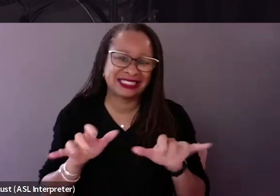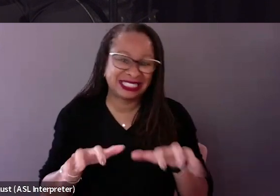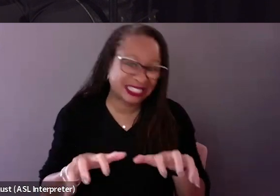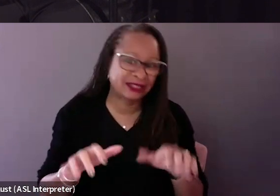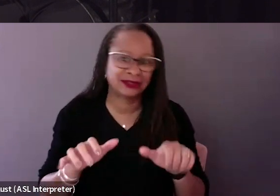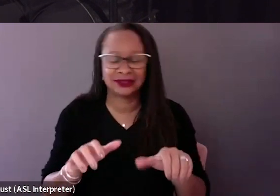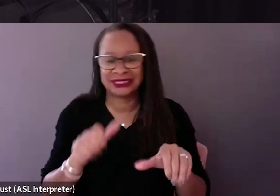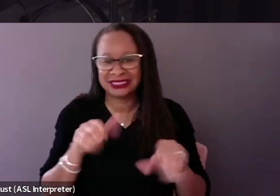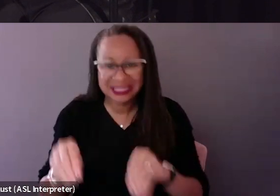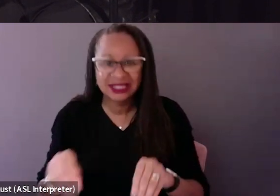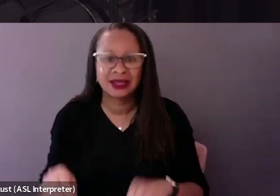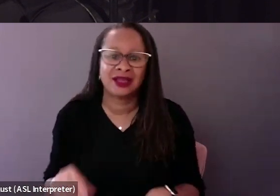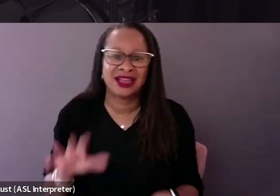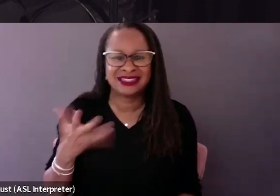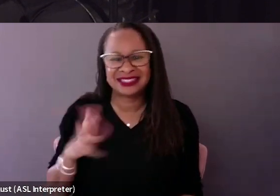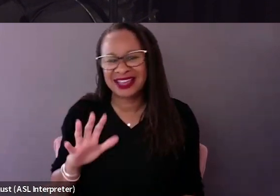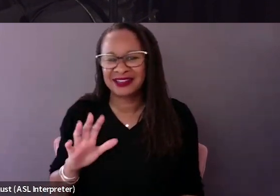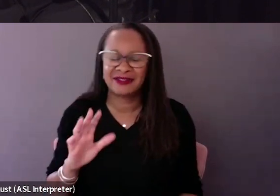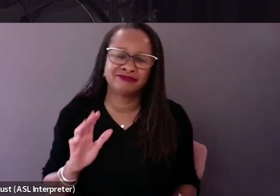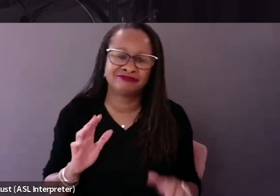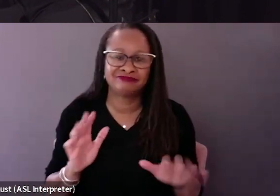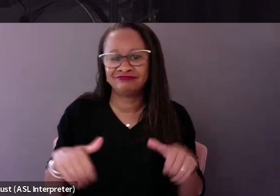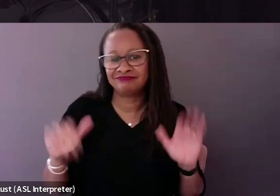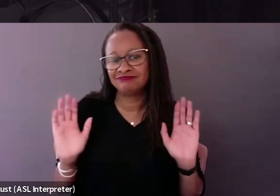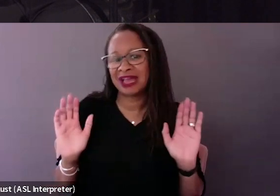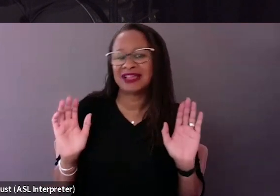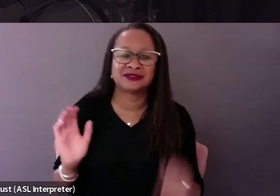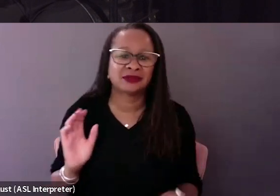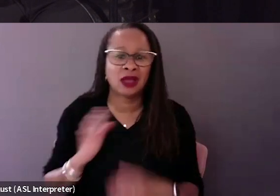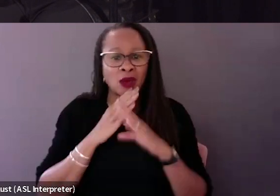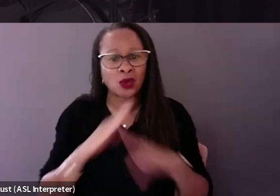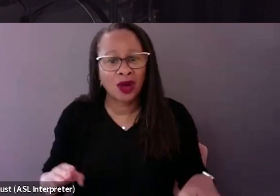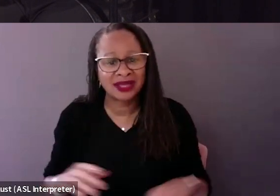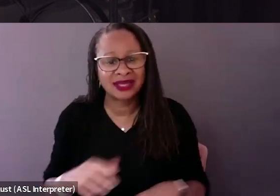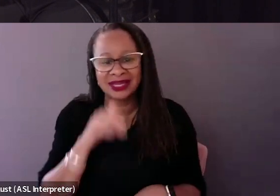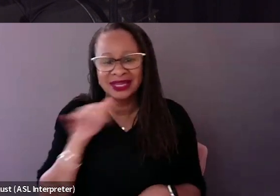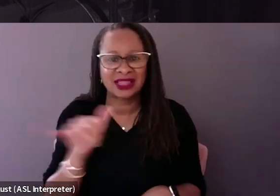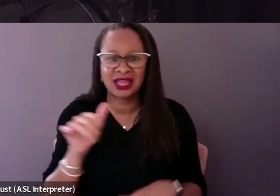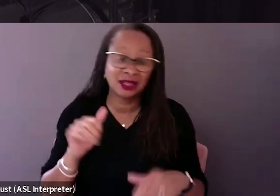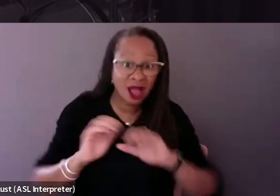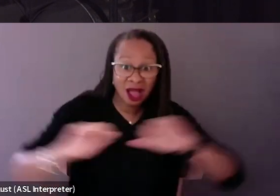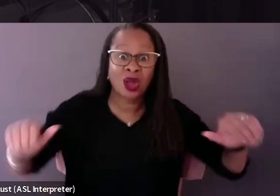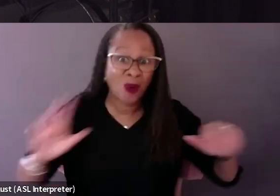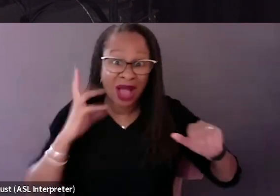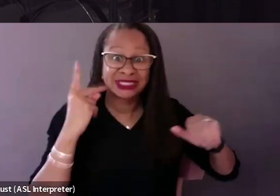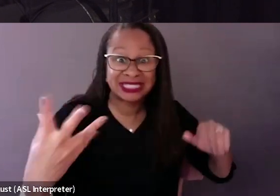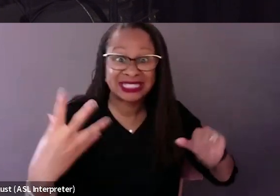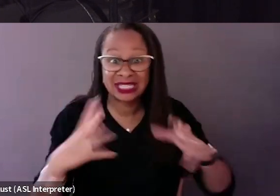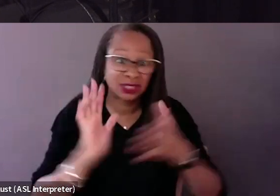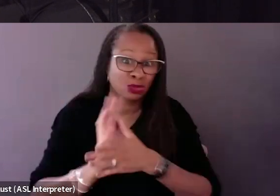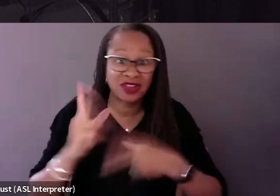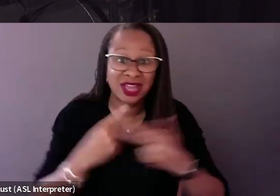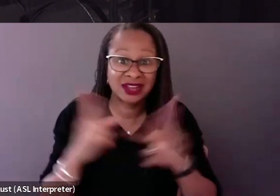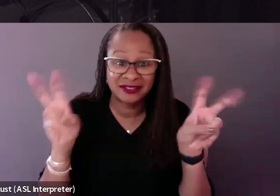to sell you on this. I was like, it's kind of a passive, quiet, kind of not like go out and see this movie title, but it